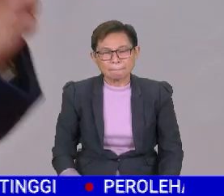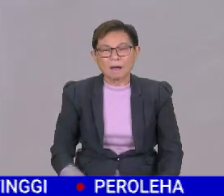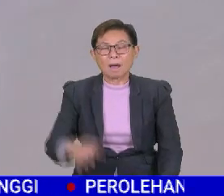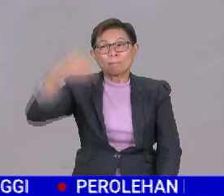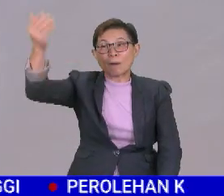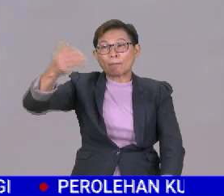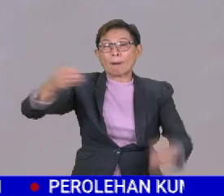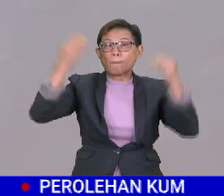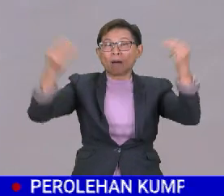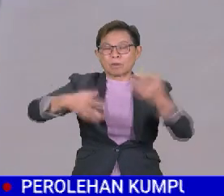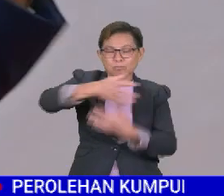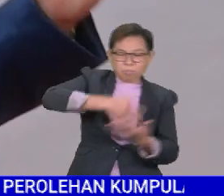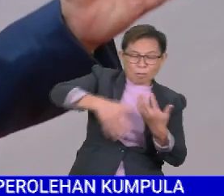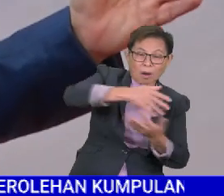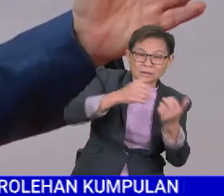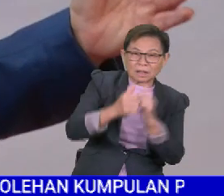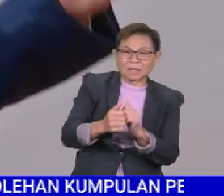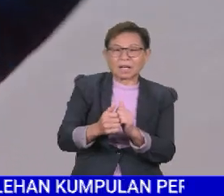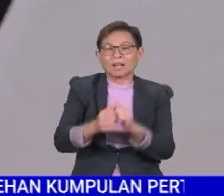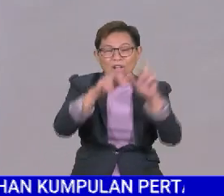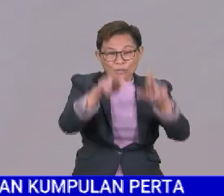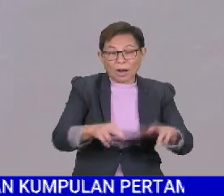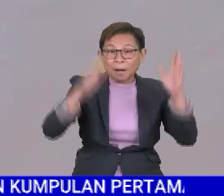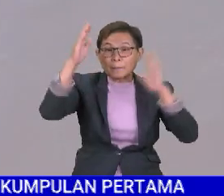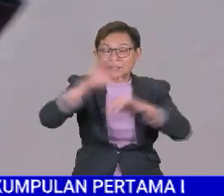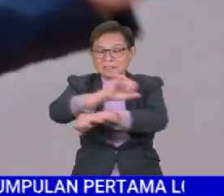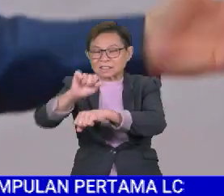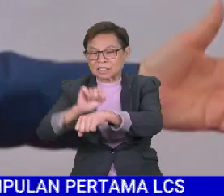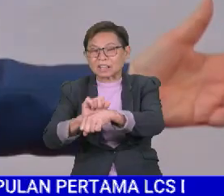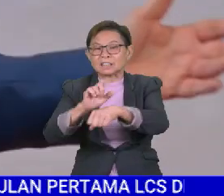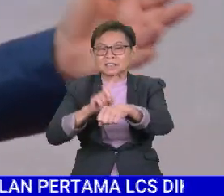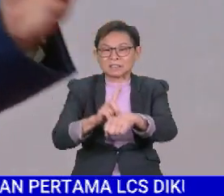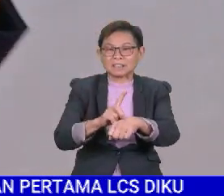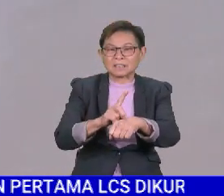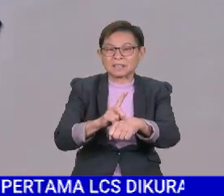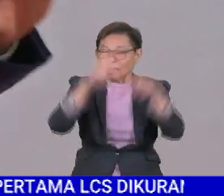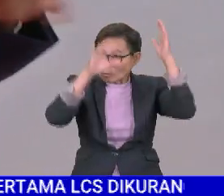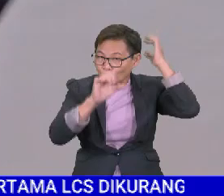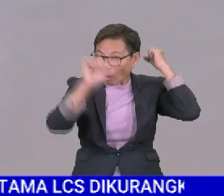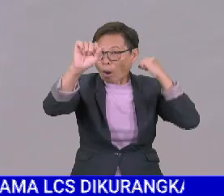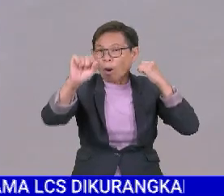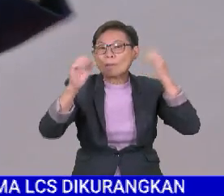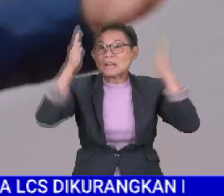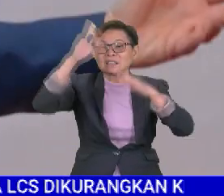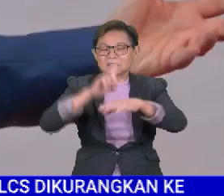Beliau berucap pada Majlis Ramah Mesra Bersama Diaspora Malaysia di Suruhanjaya Tinggi Malaysia, Singapura.